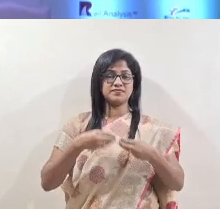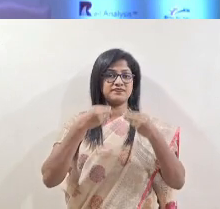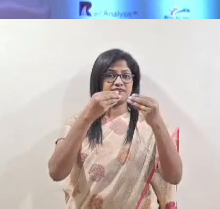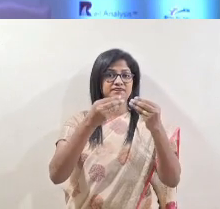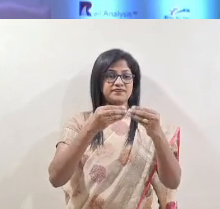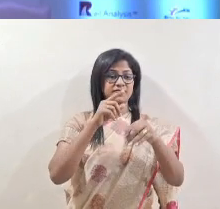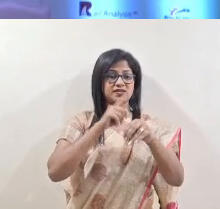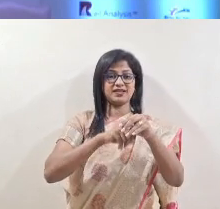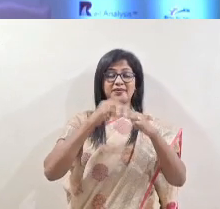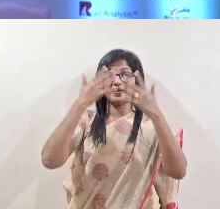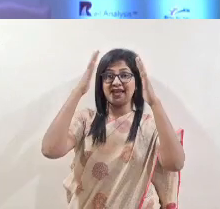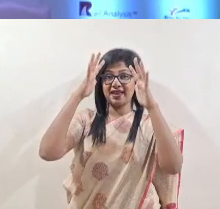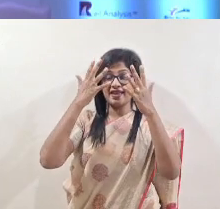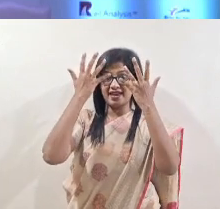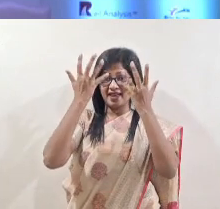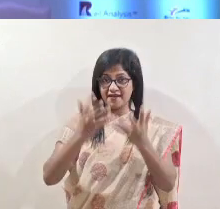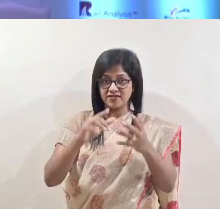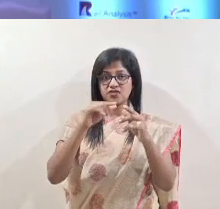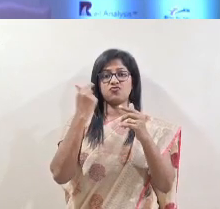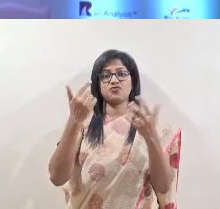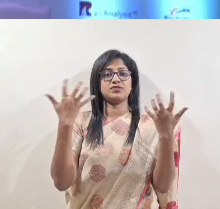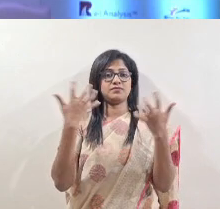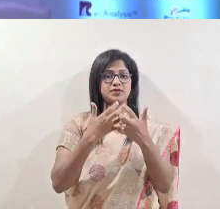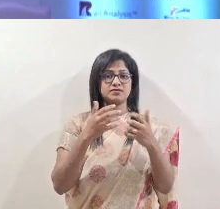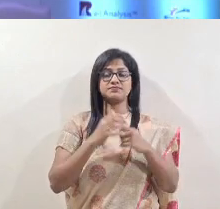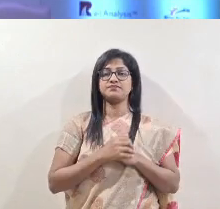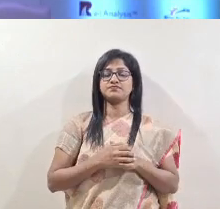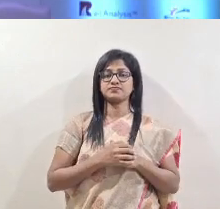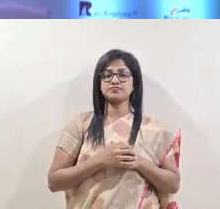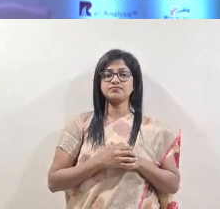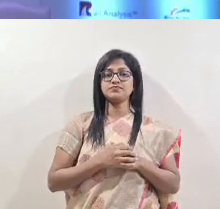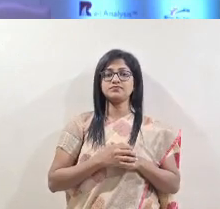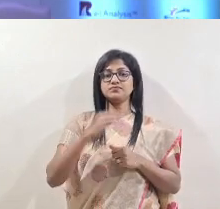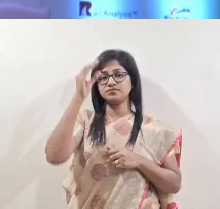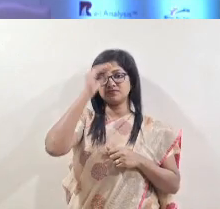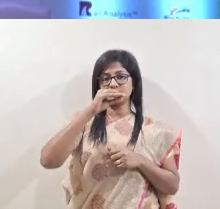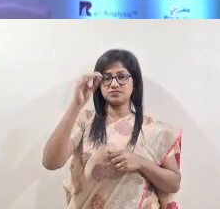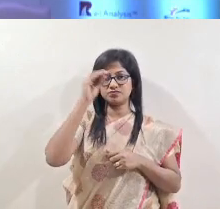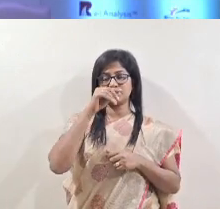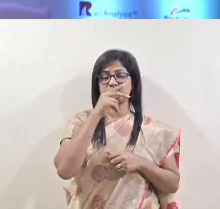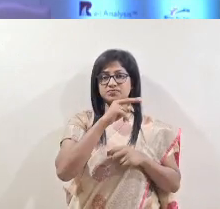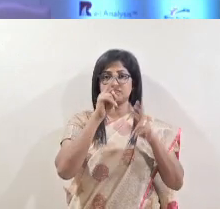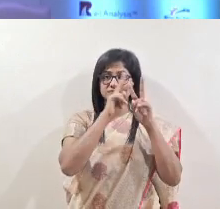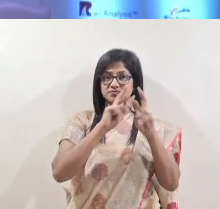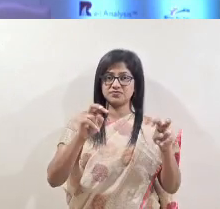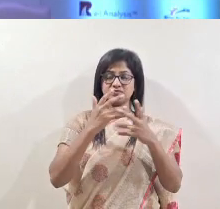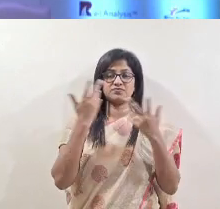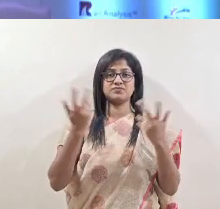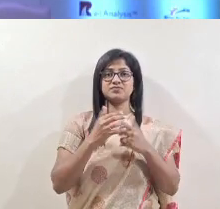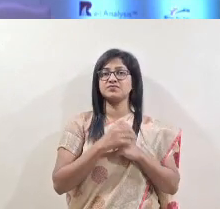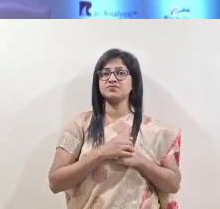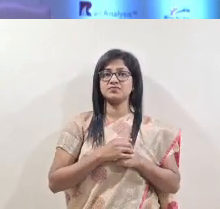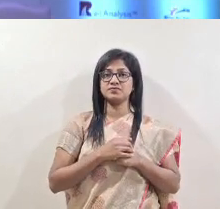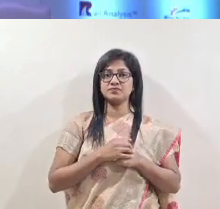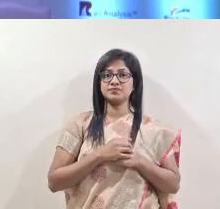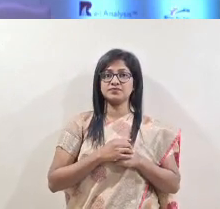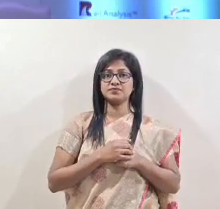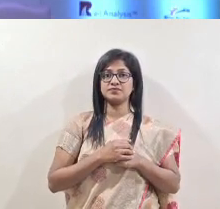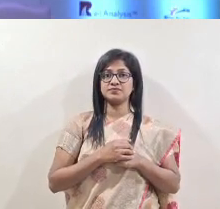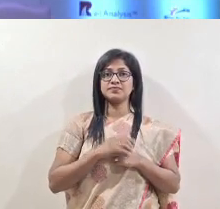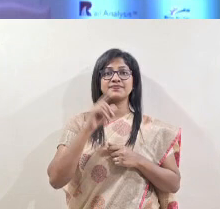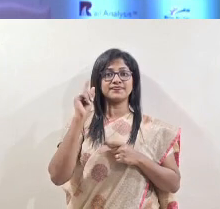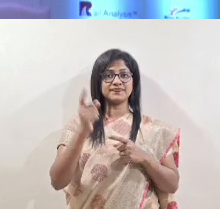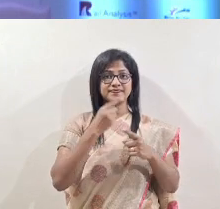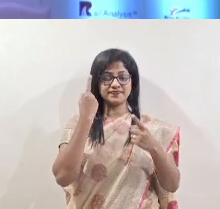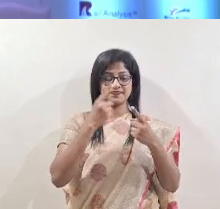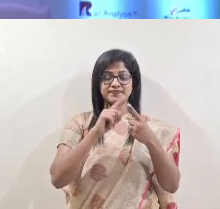hours facilities. So our objective of our research is first to find out